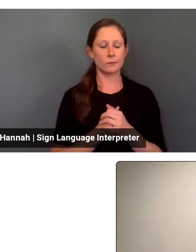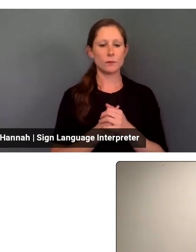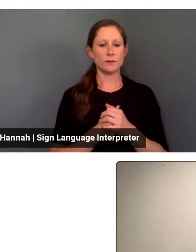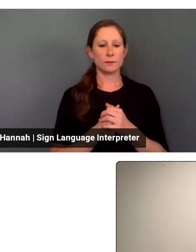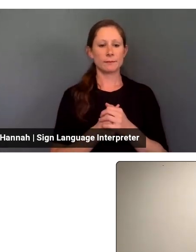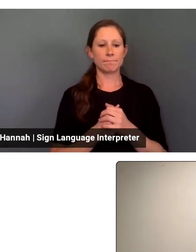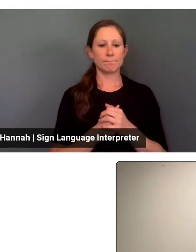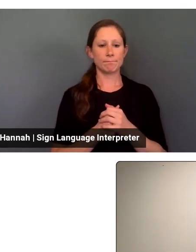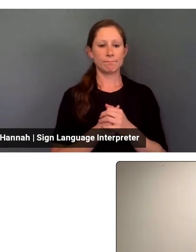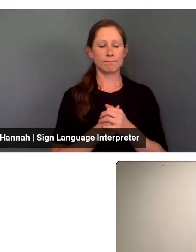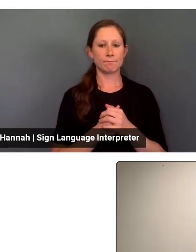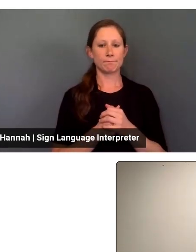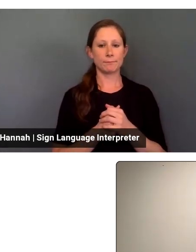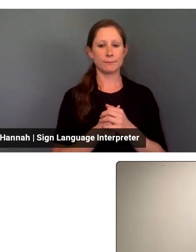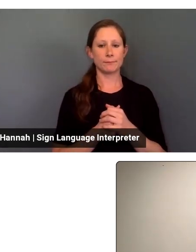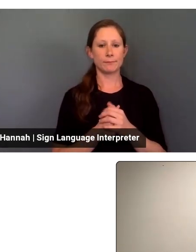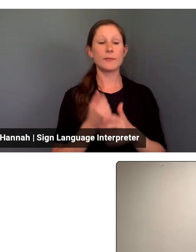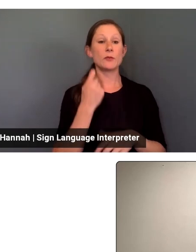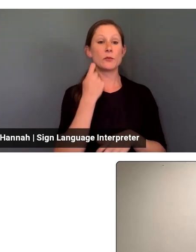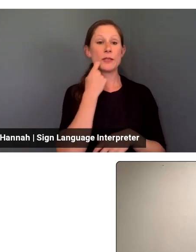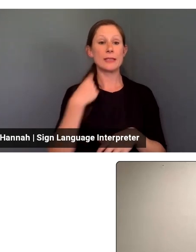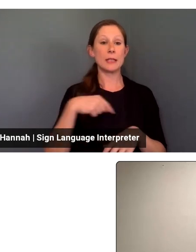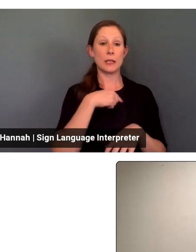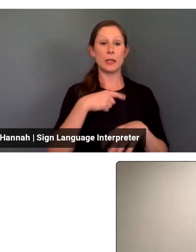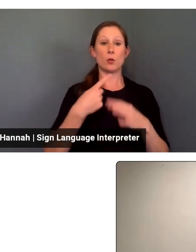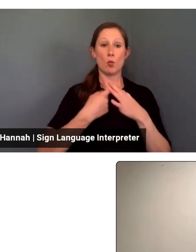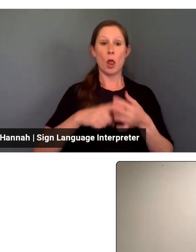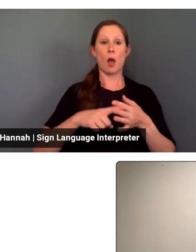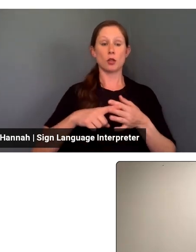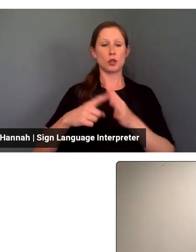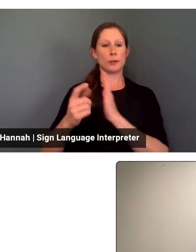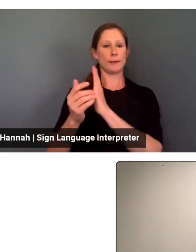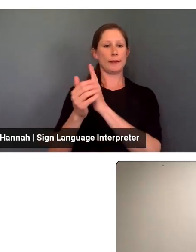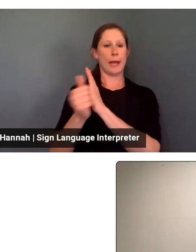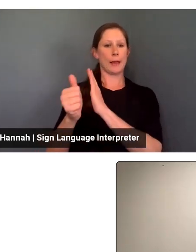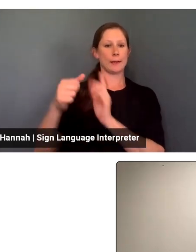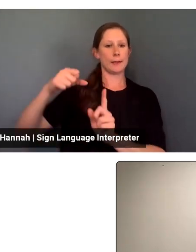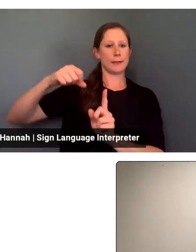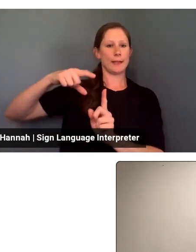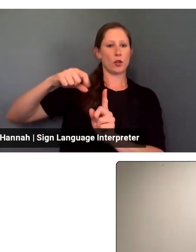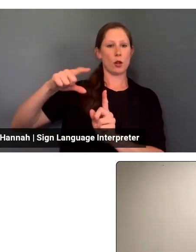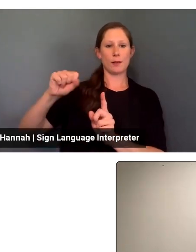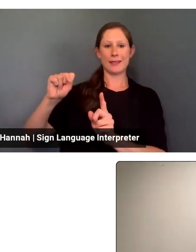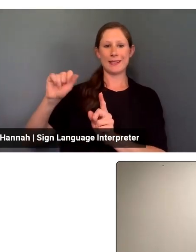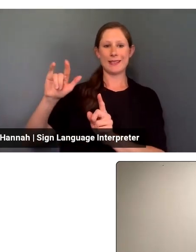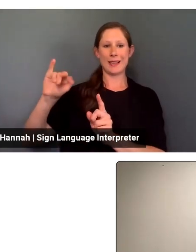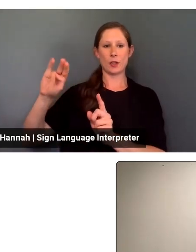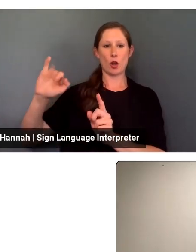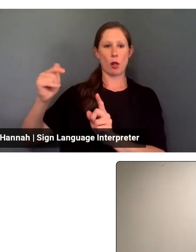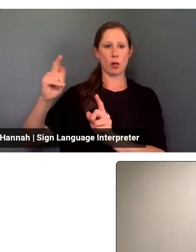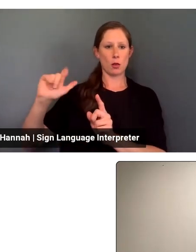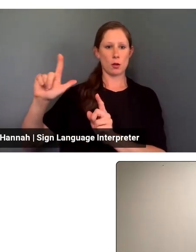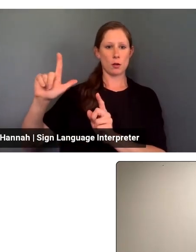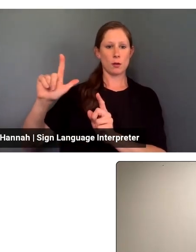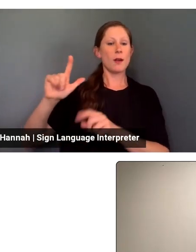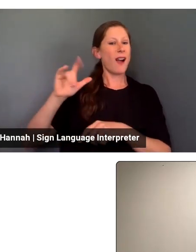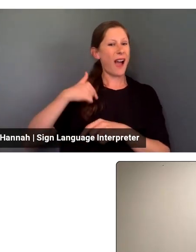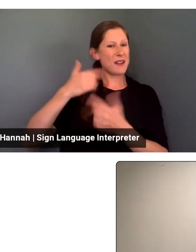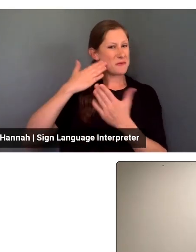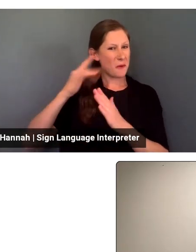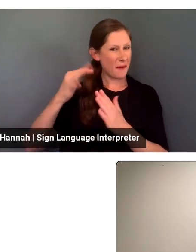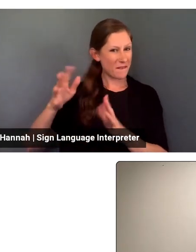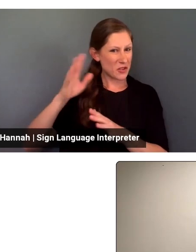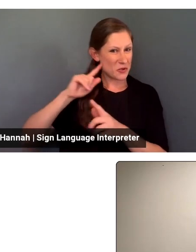We recently launched Talent Signal in the market. I don't know if you heard about that, but it is an